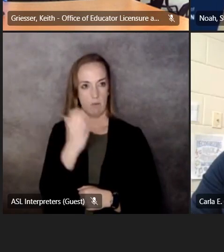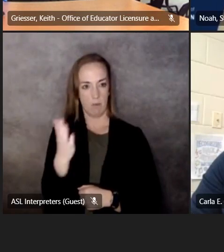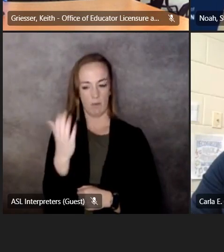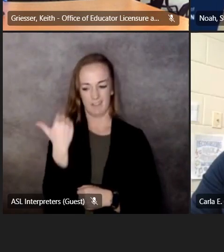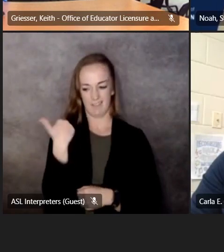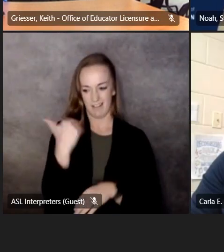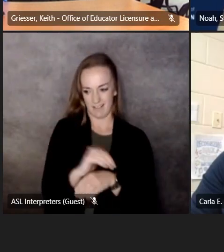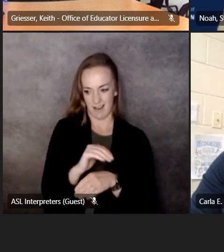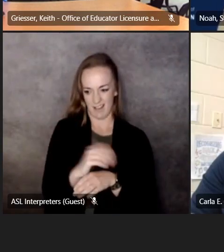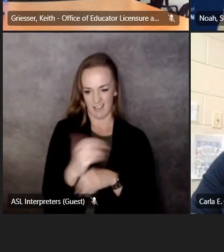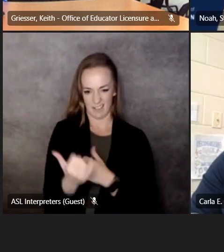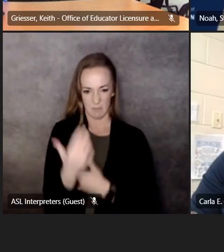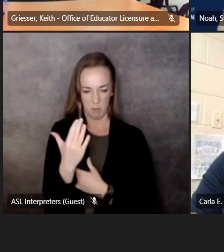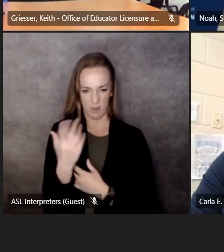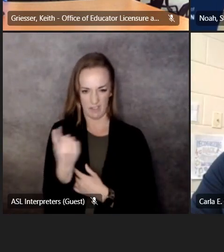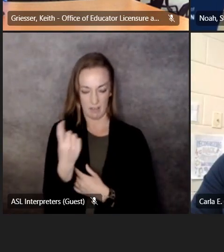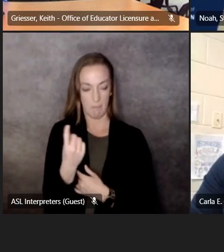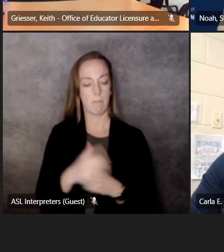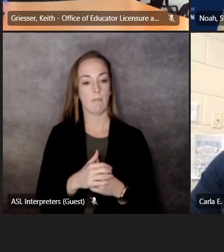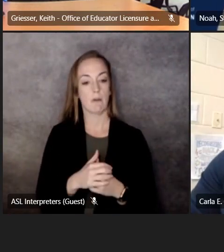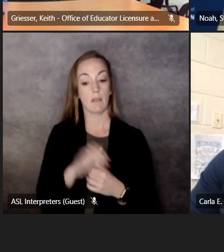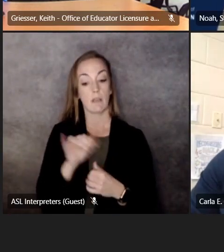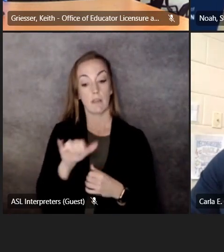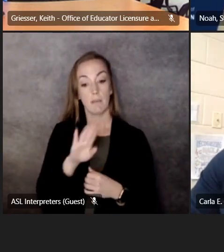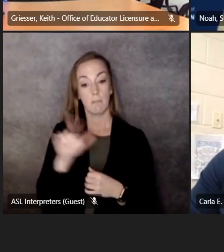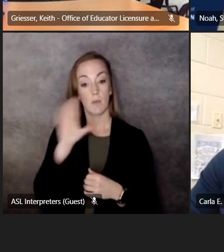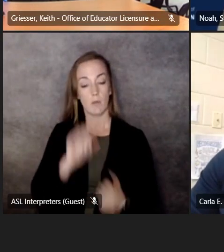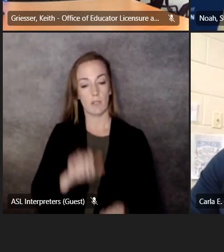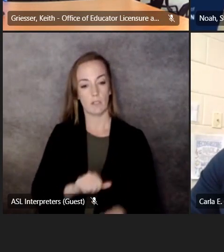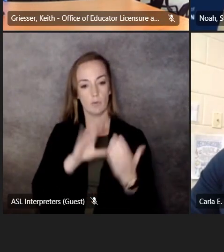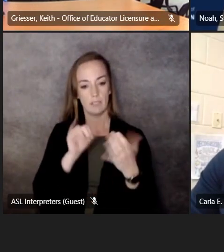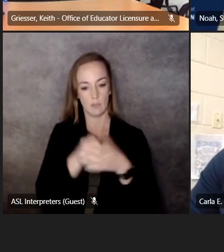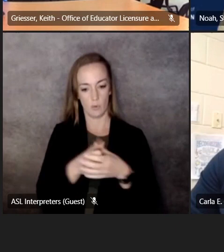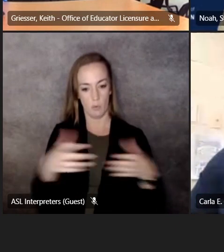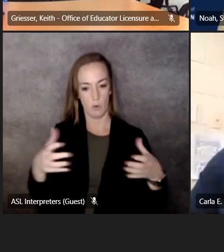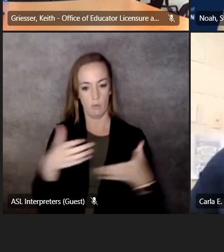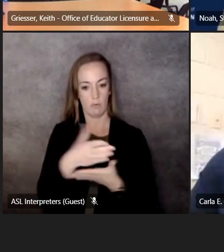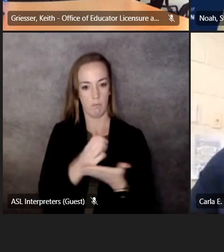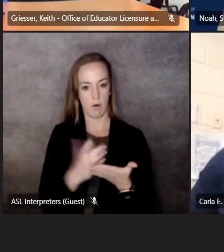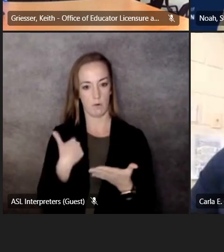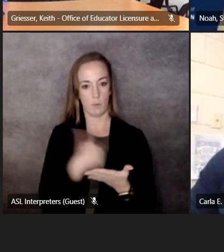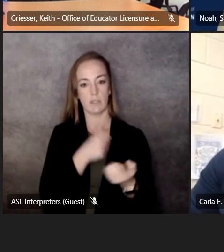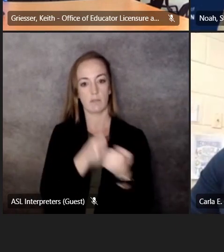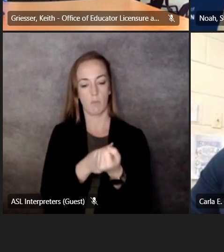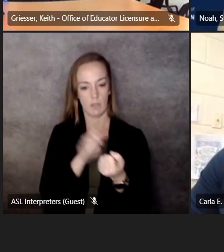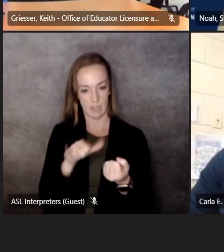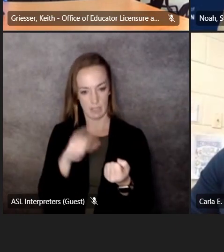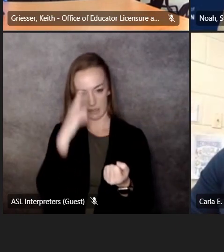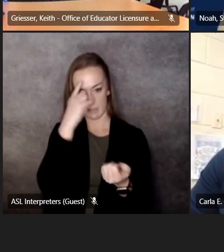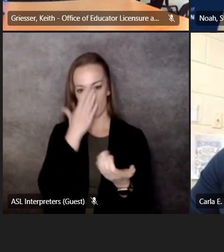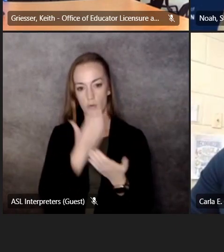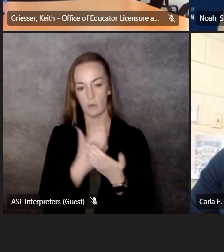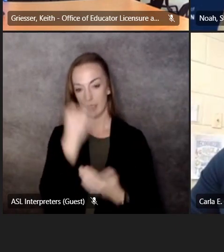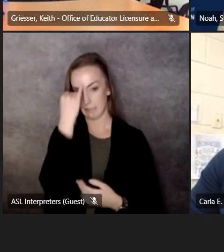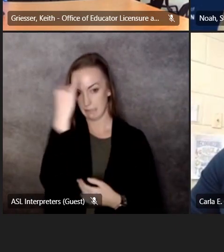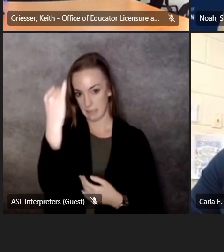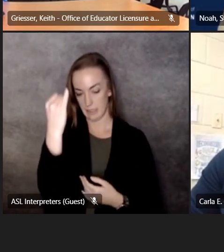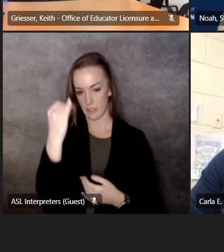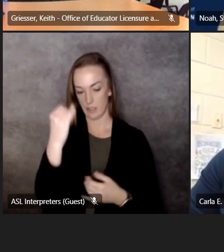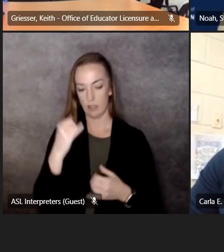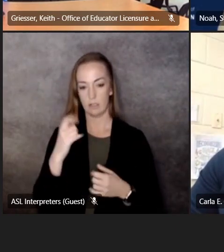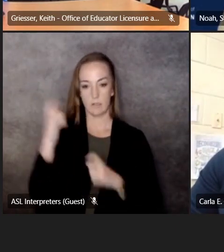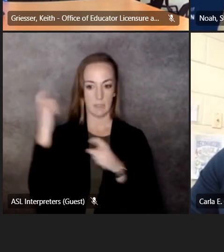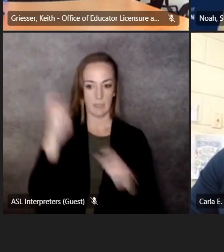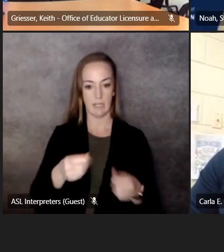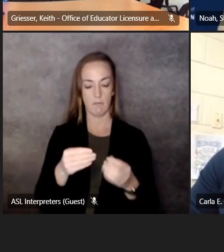that would address that growth component. So we're supportive of that. We think that's a good idea to award more dollars to those